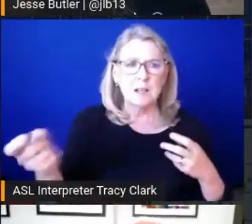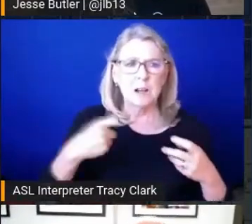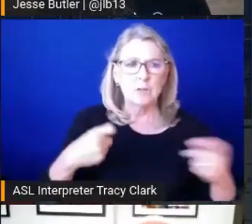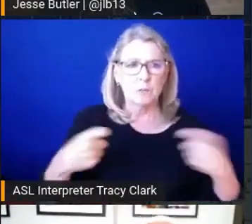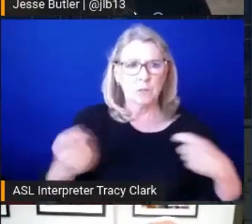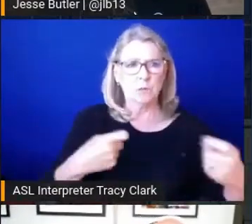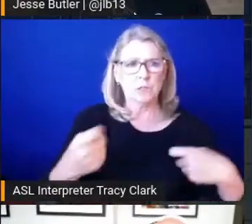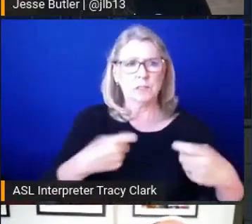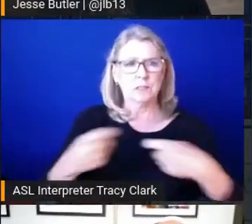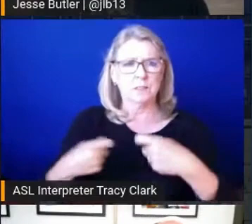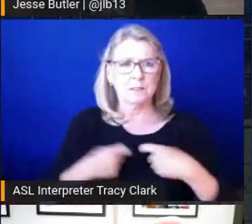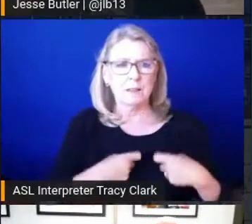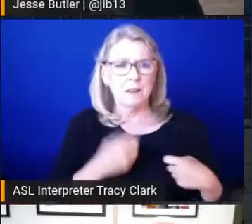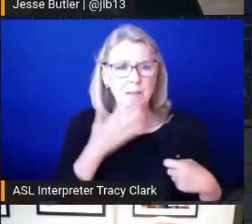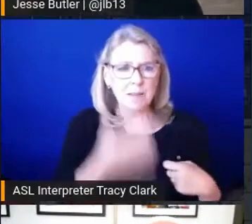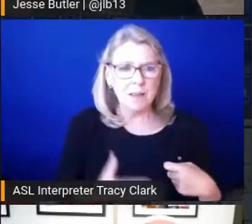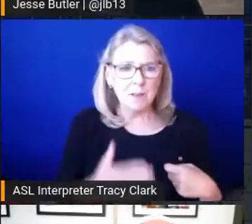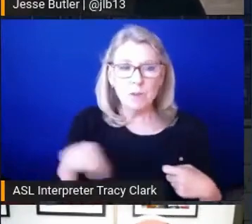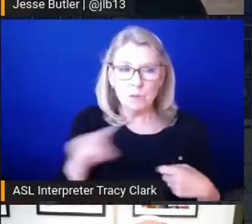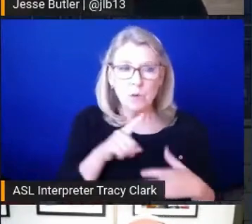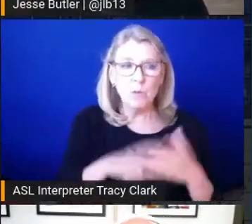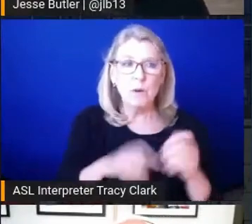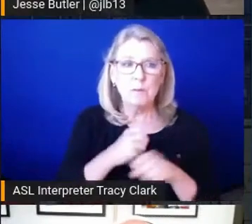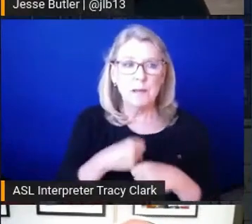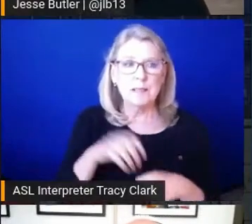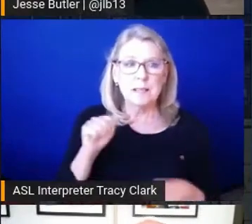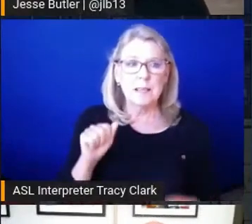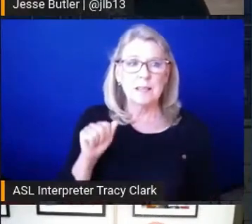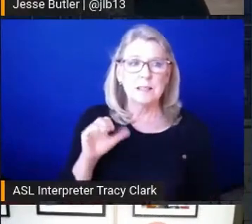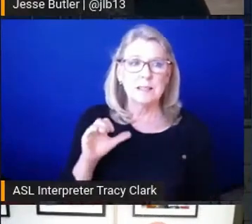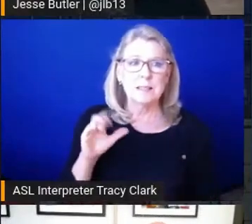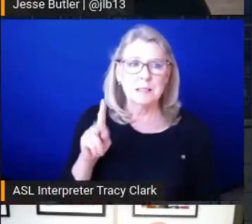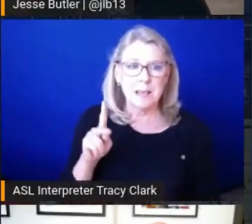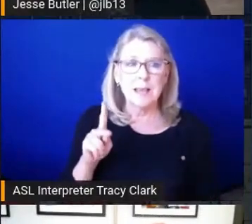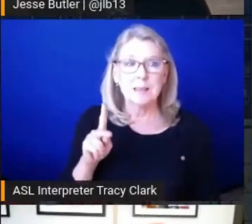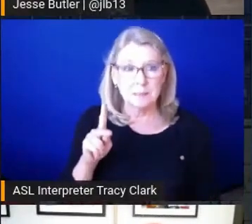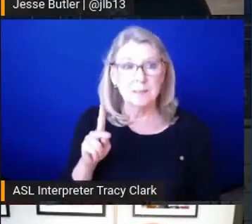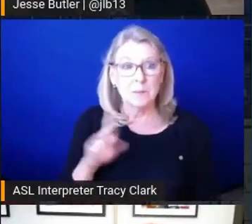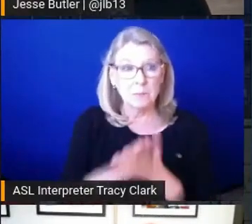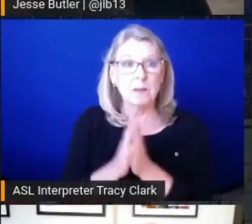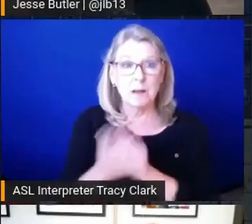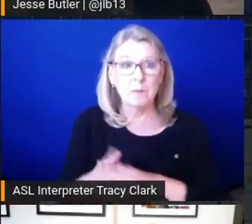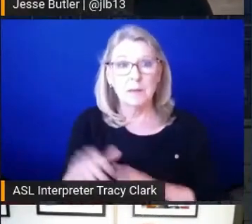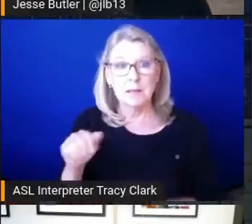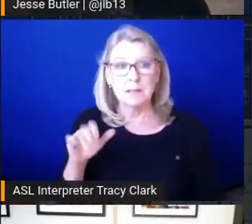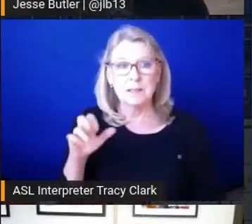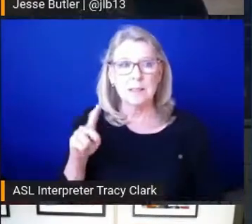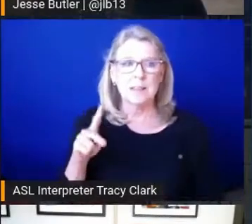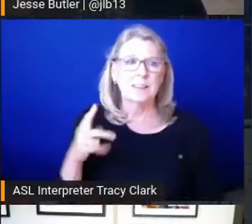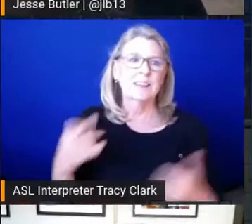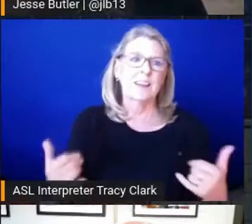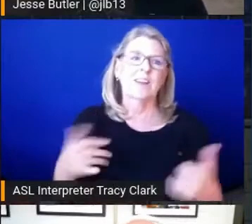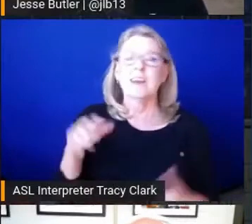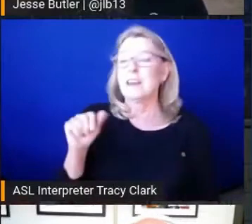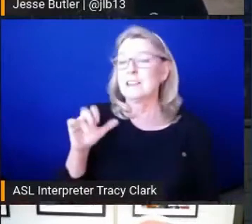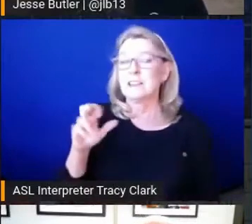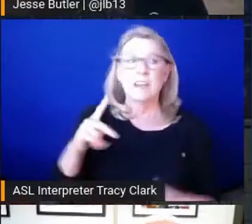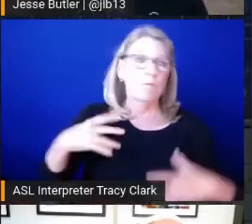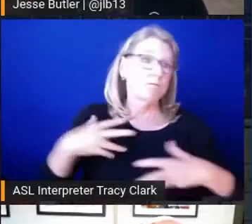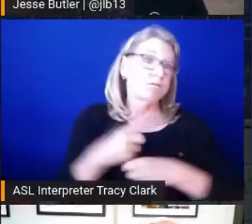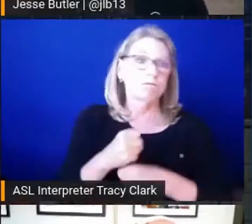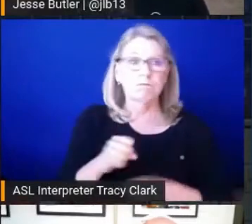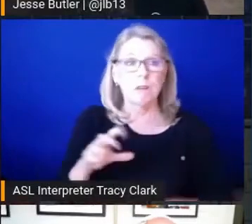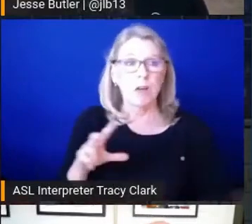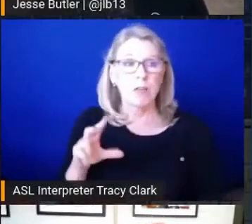You're what makes ACK ACK. So, all right, ACK in 30 seconds, or maybe 60 seconds, we'll